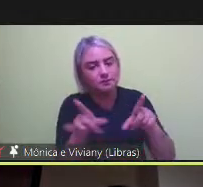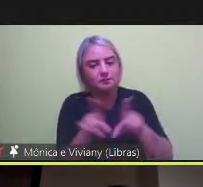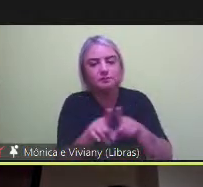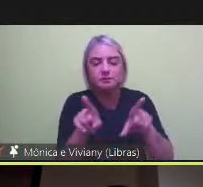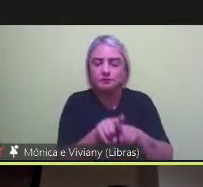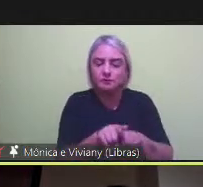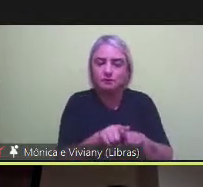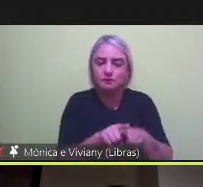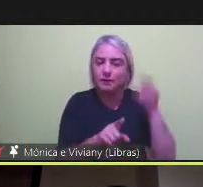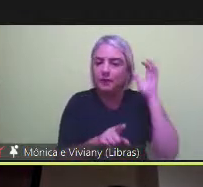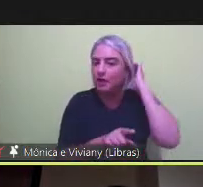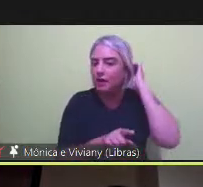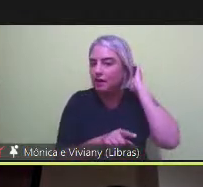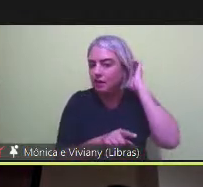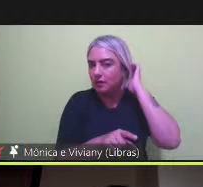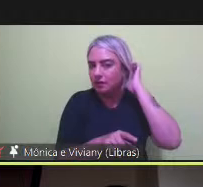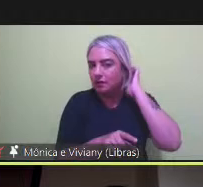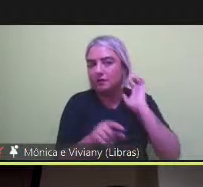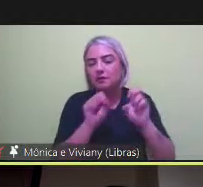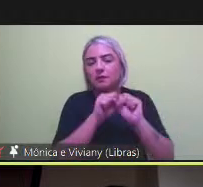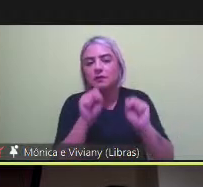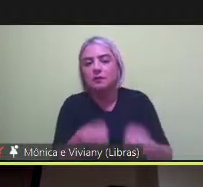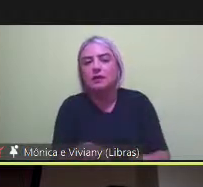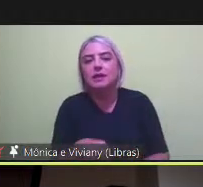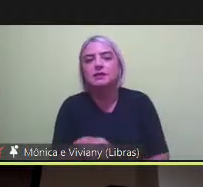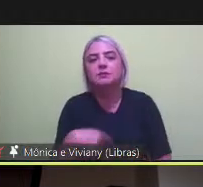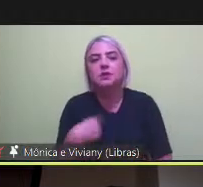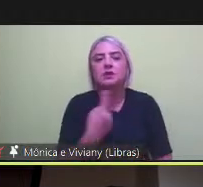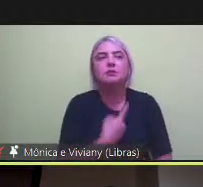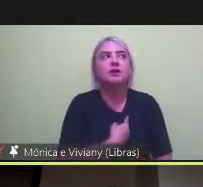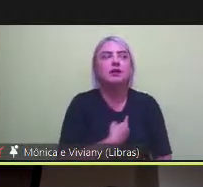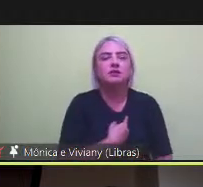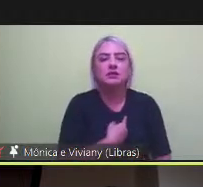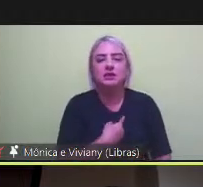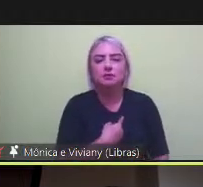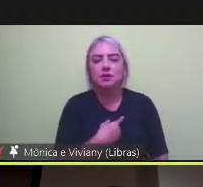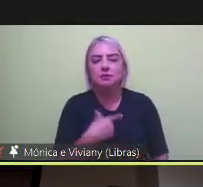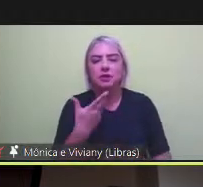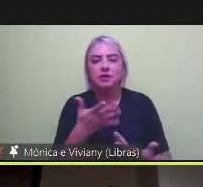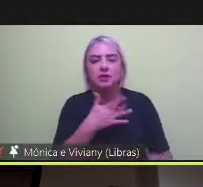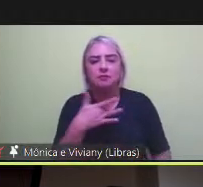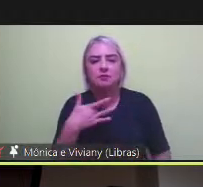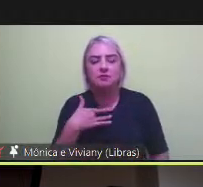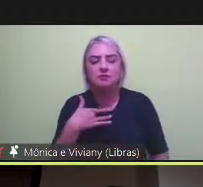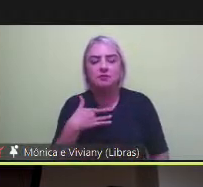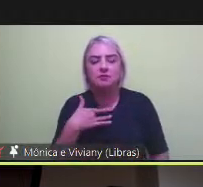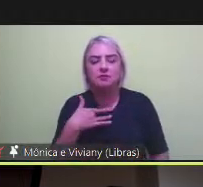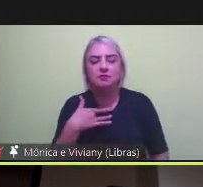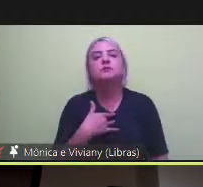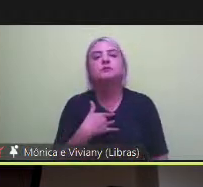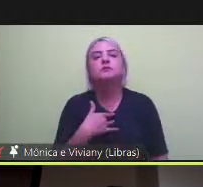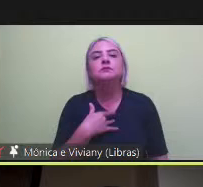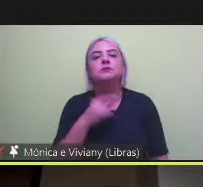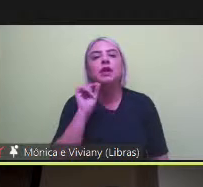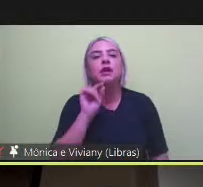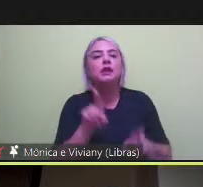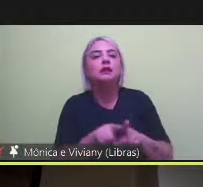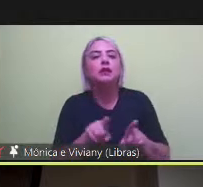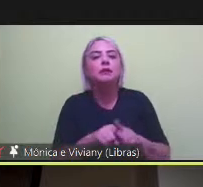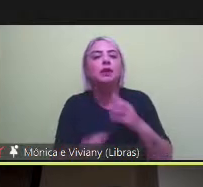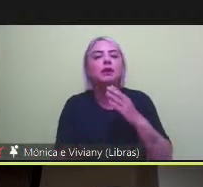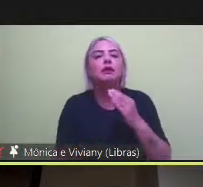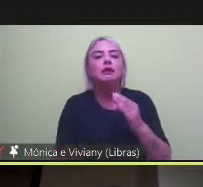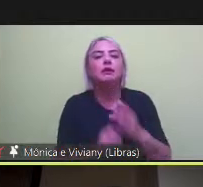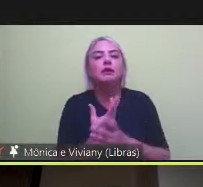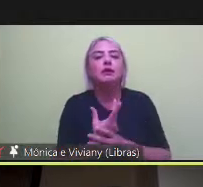and also a system of a monitoring for food insecurity,